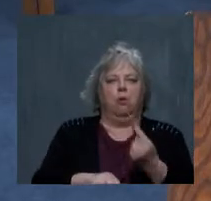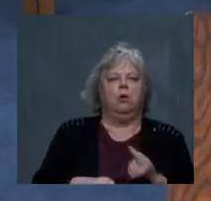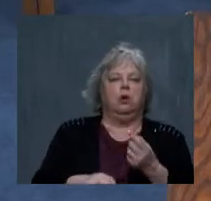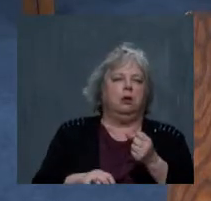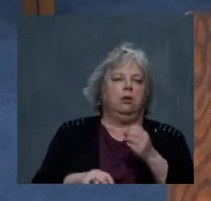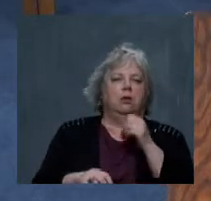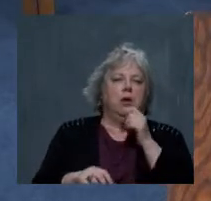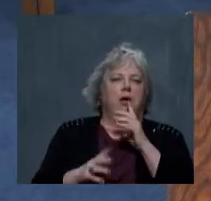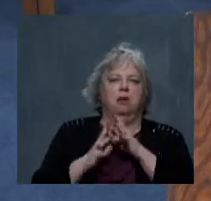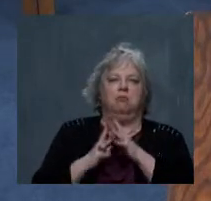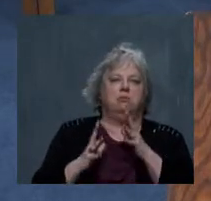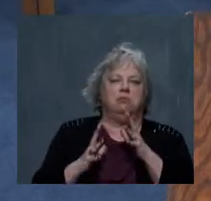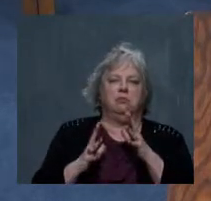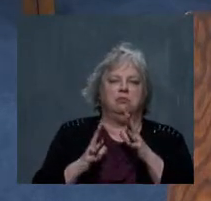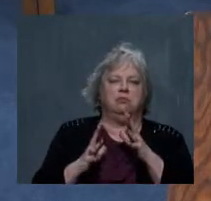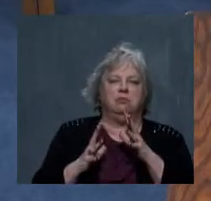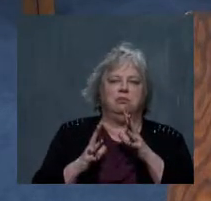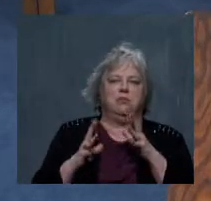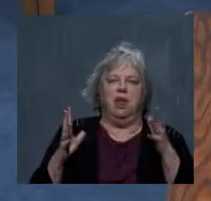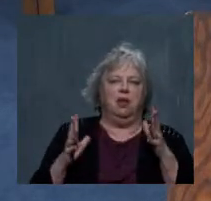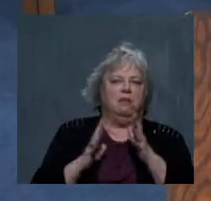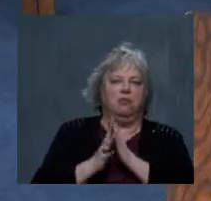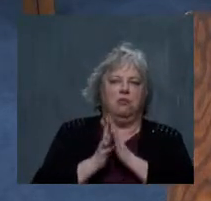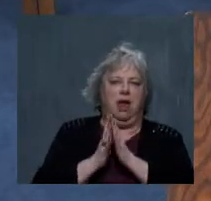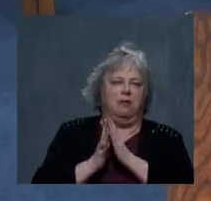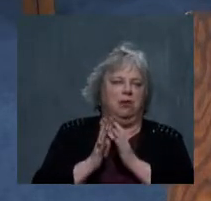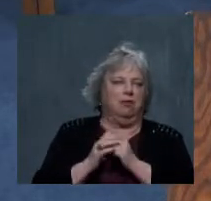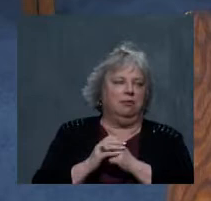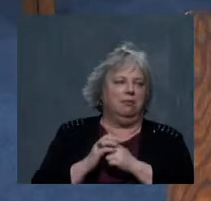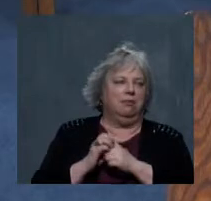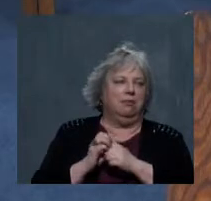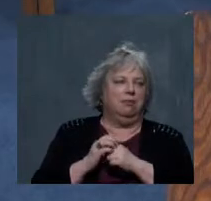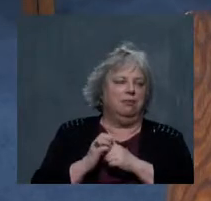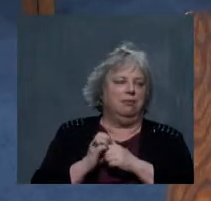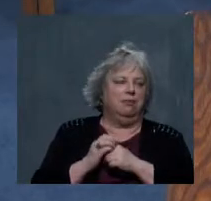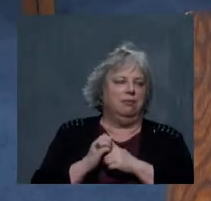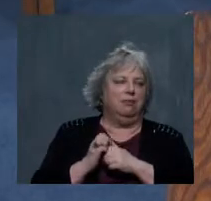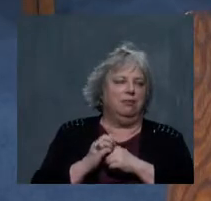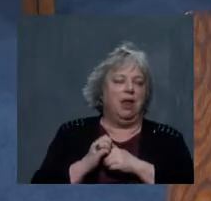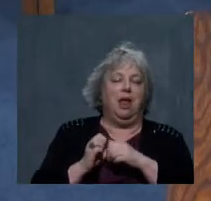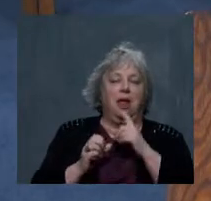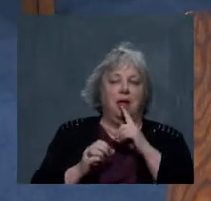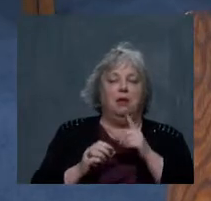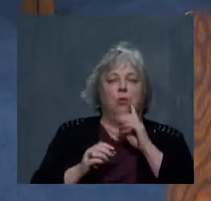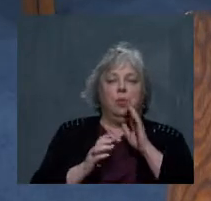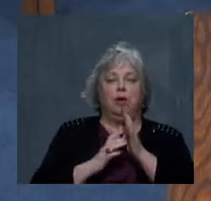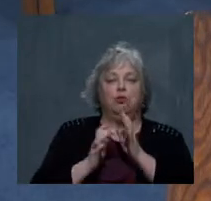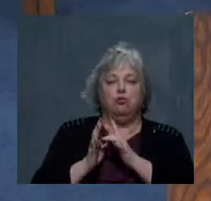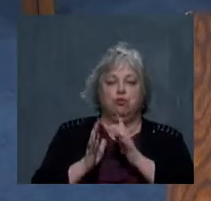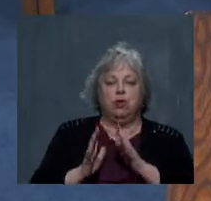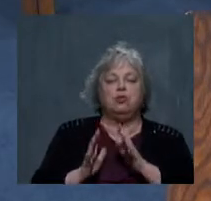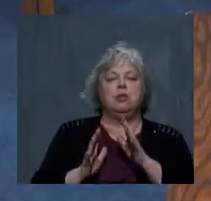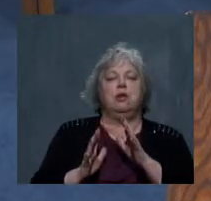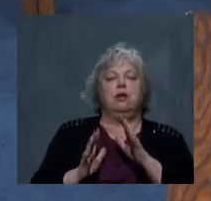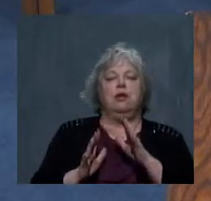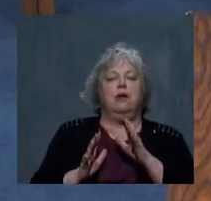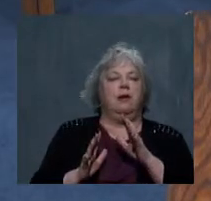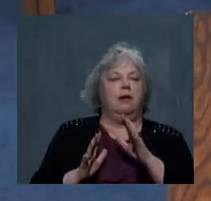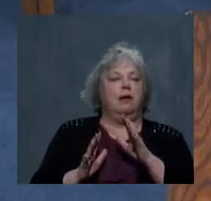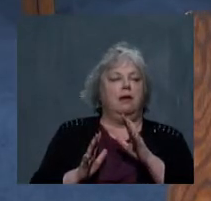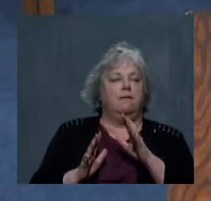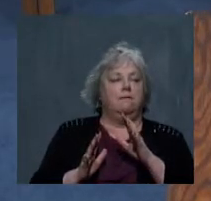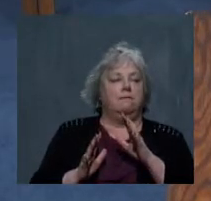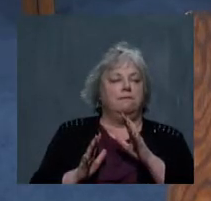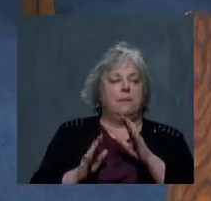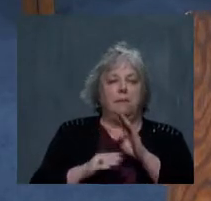traffic in and out of the salon. And it's a Christian facility we're bringing into the community.